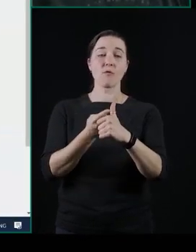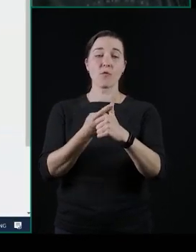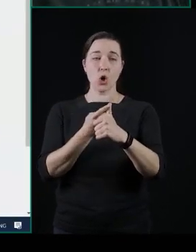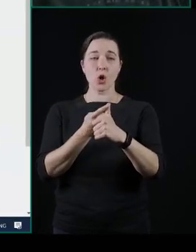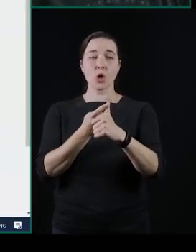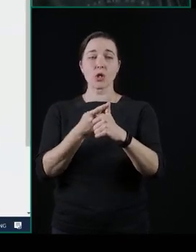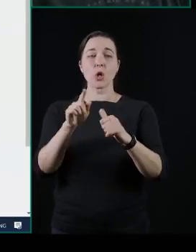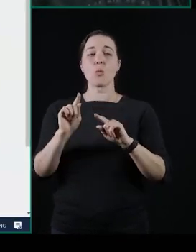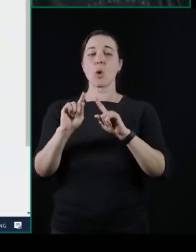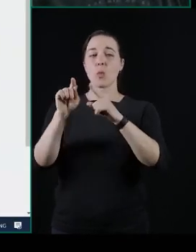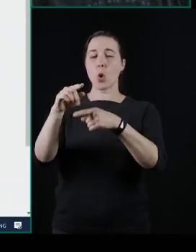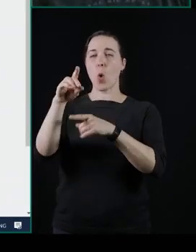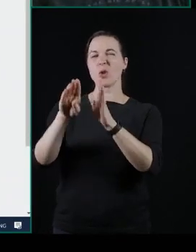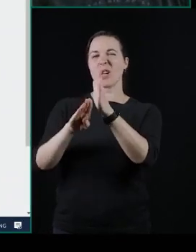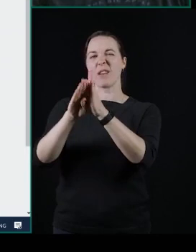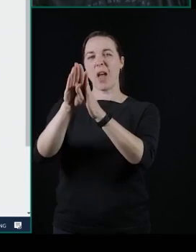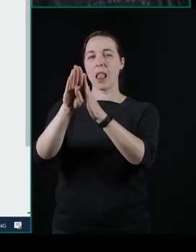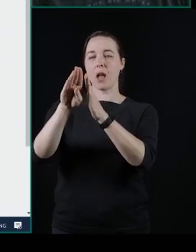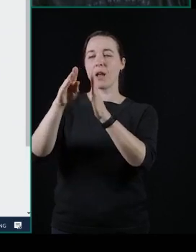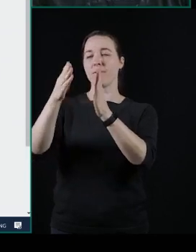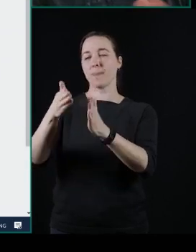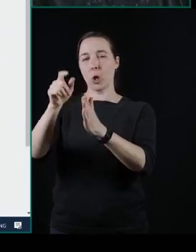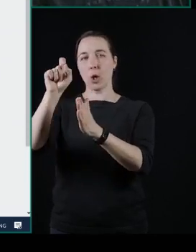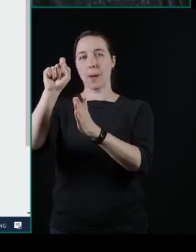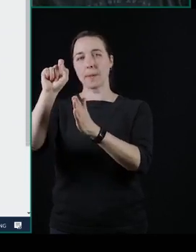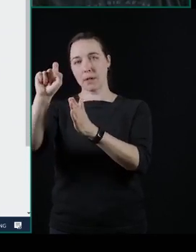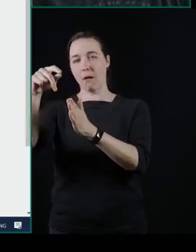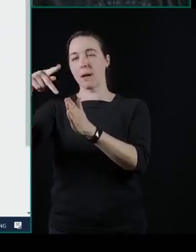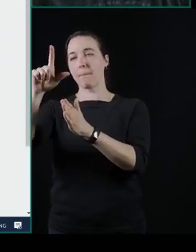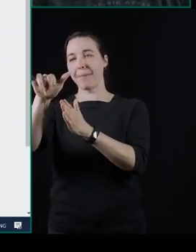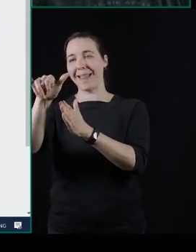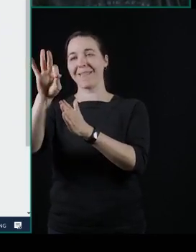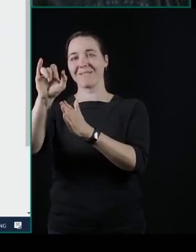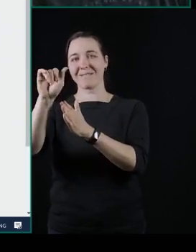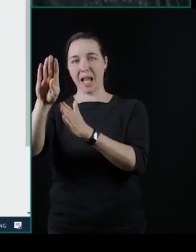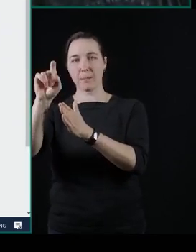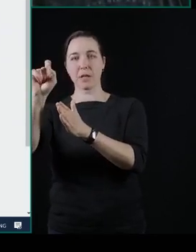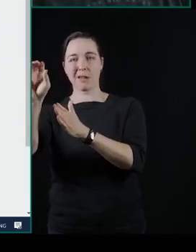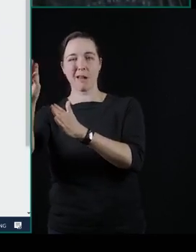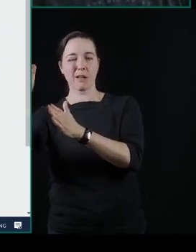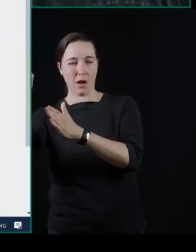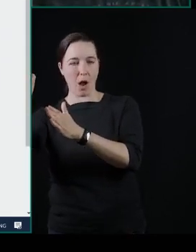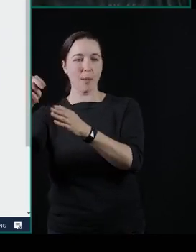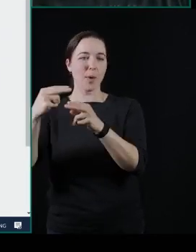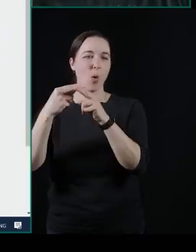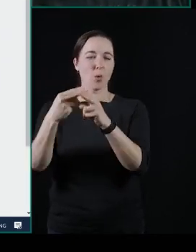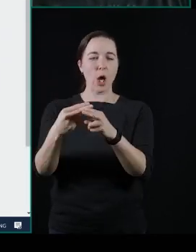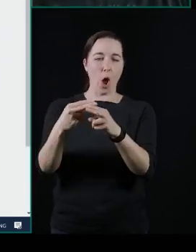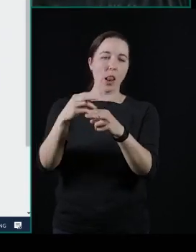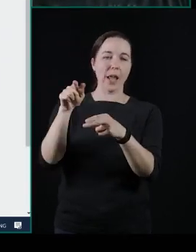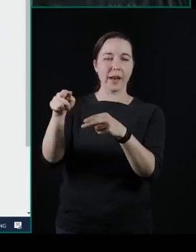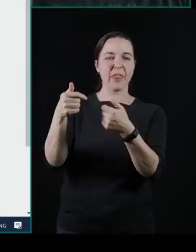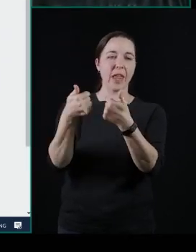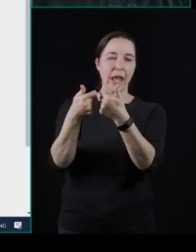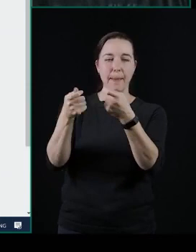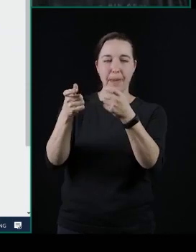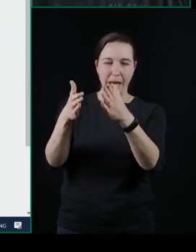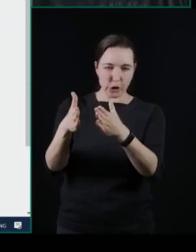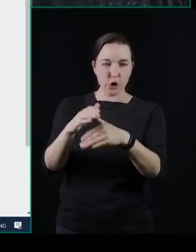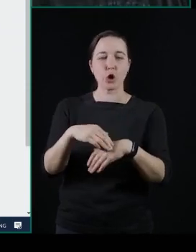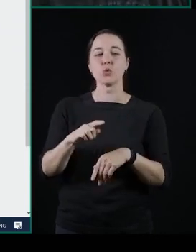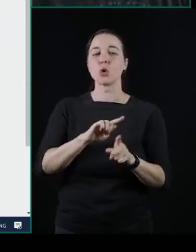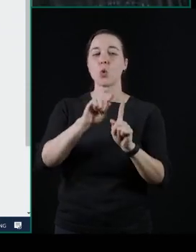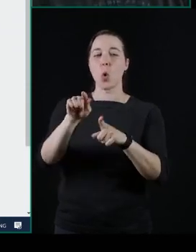thing we're going to do is visit the developer.playfab.com developer portal, or we call it the game manager. Go to the multiplayer